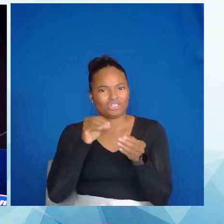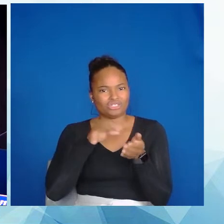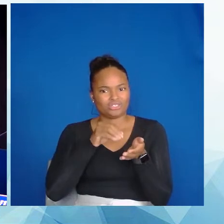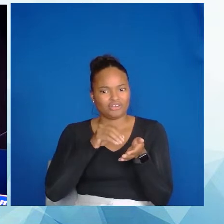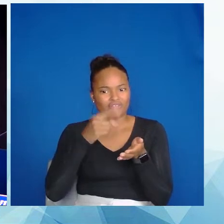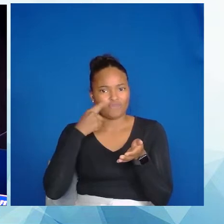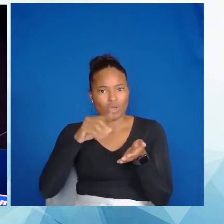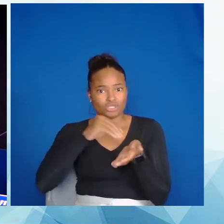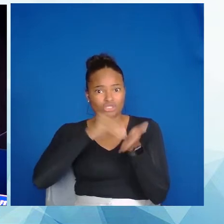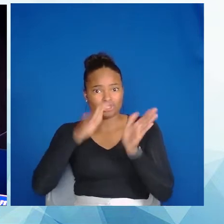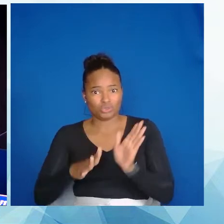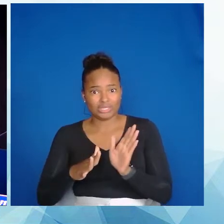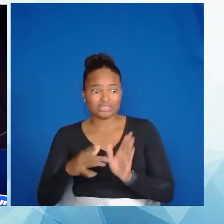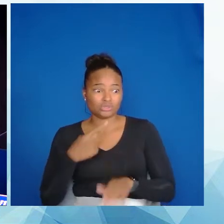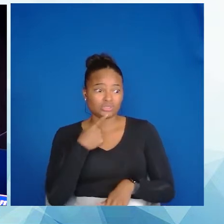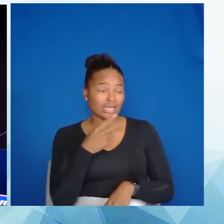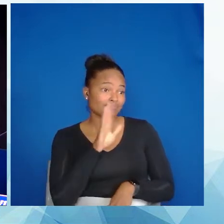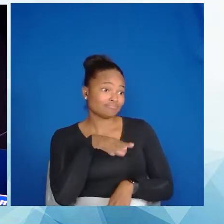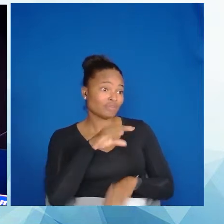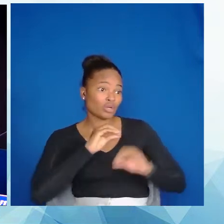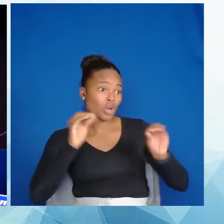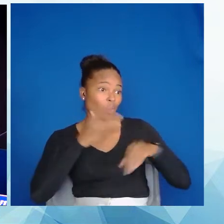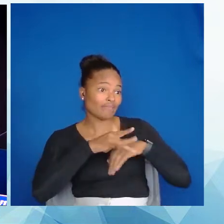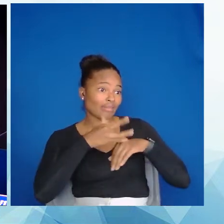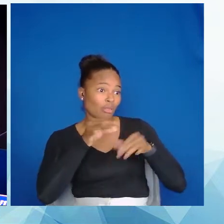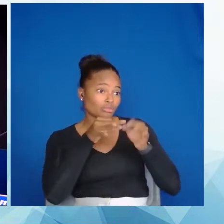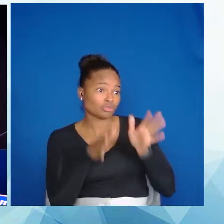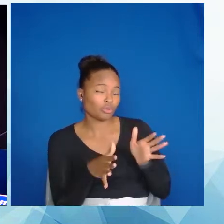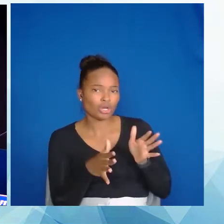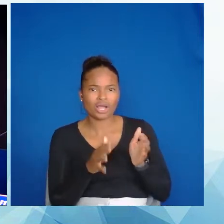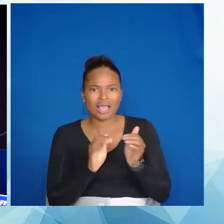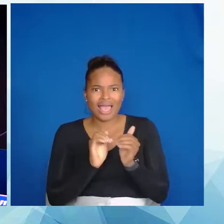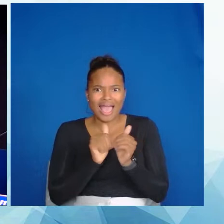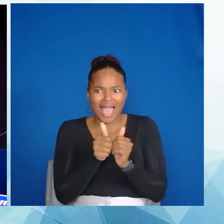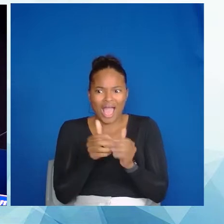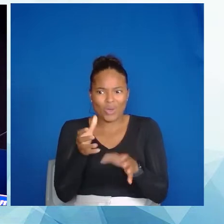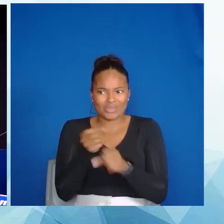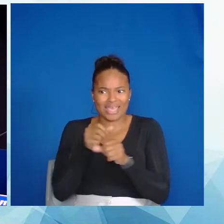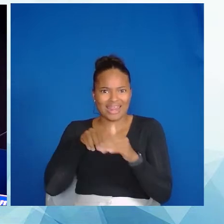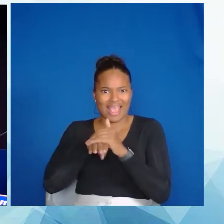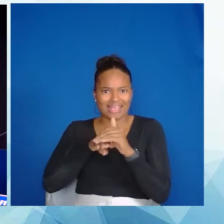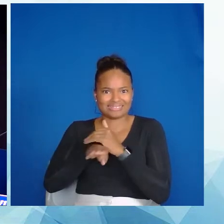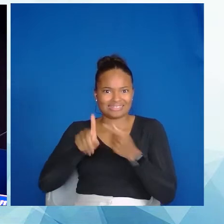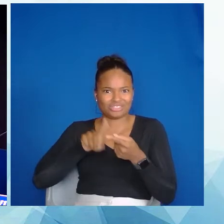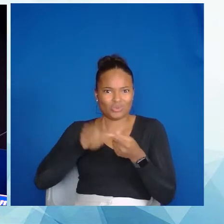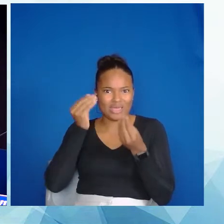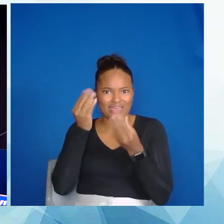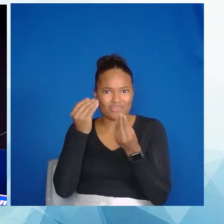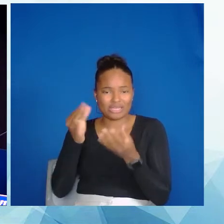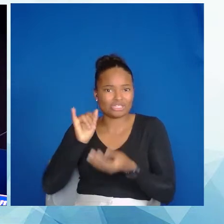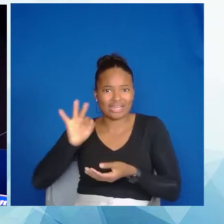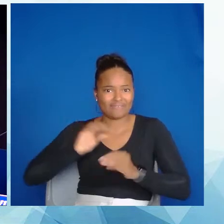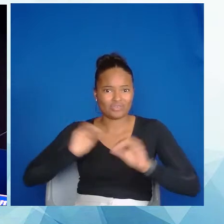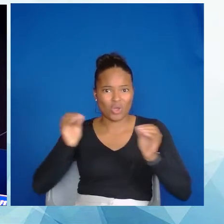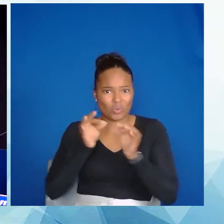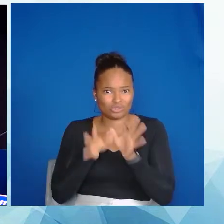say there's not an interpreter available. How are the students going to get access to information if there is not an interpreter